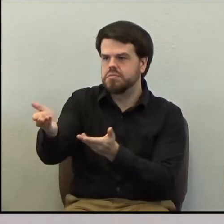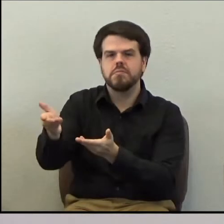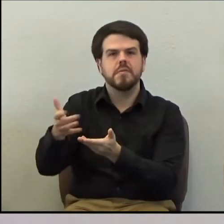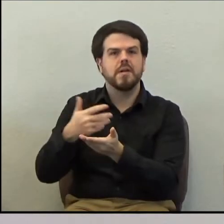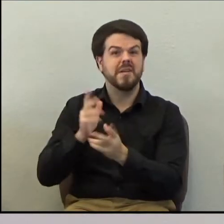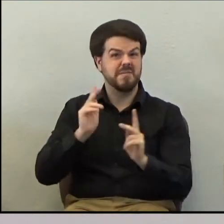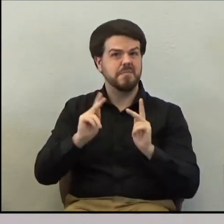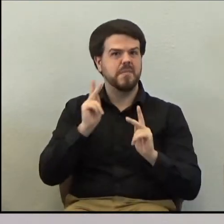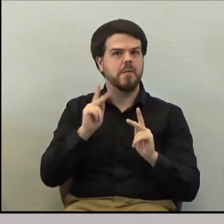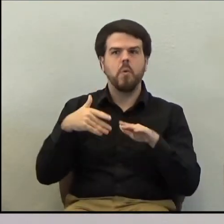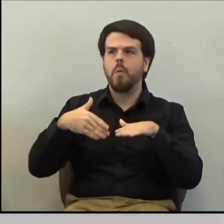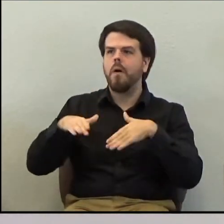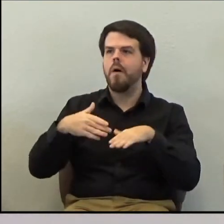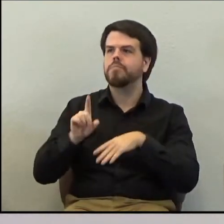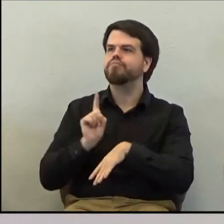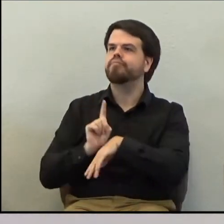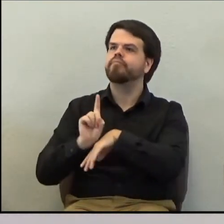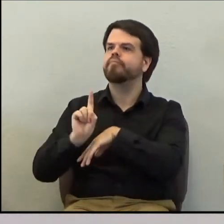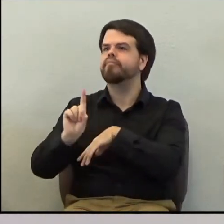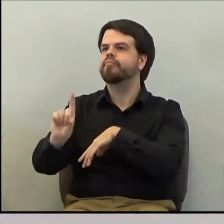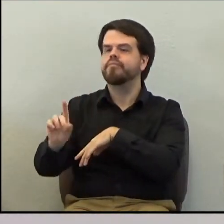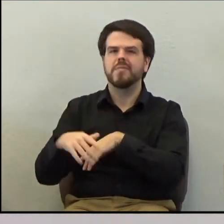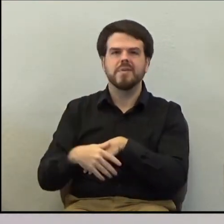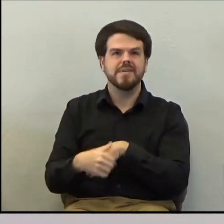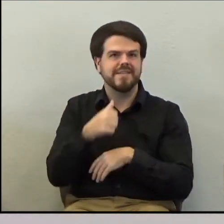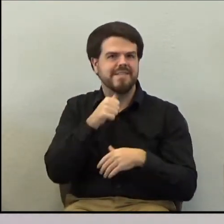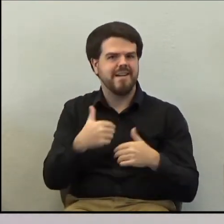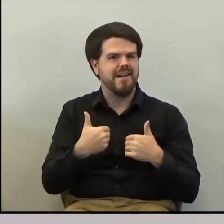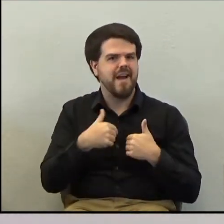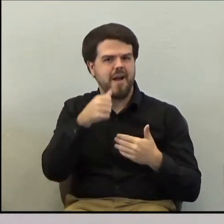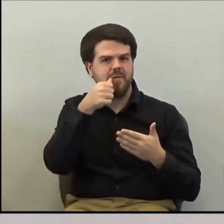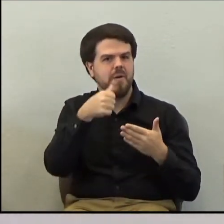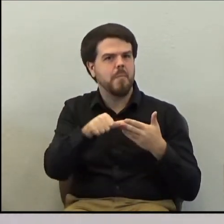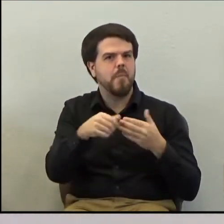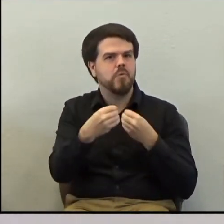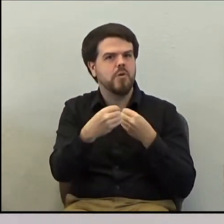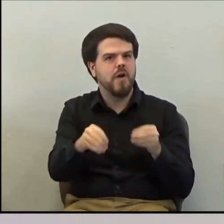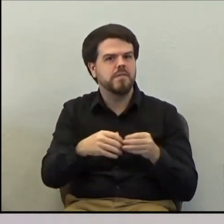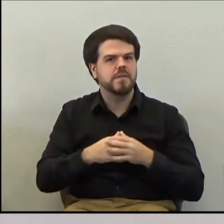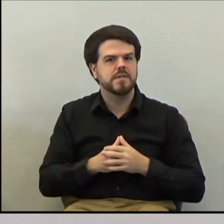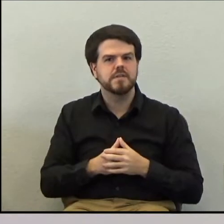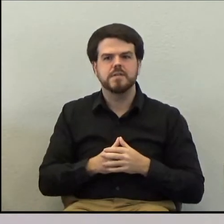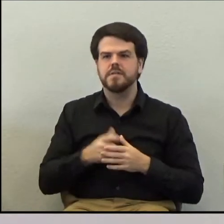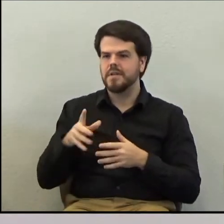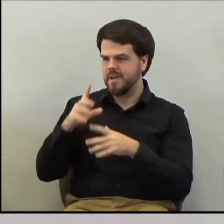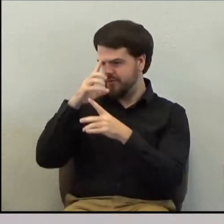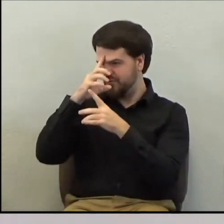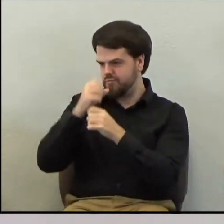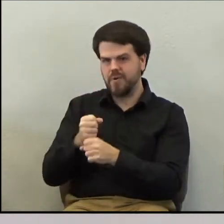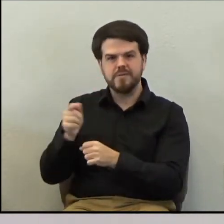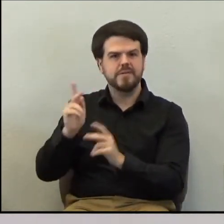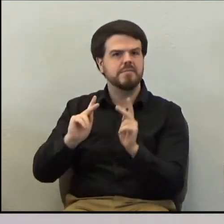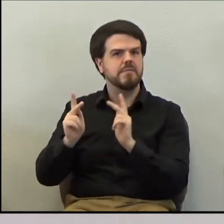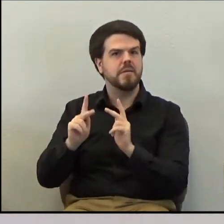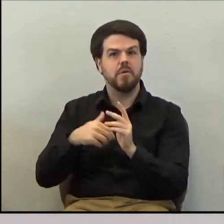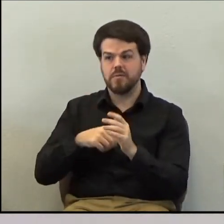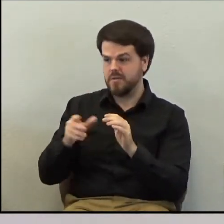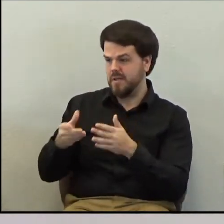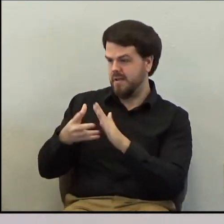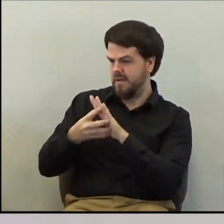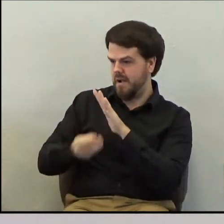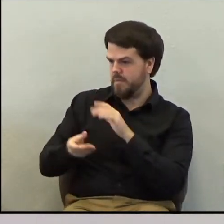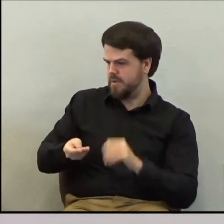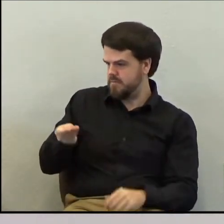you had to send them by foot. You had to have they didn't have a post office. You had to have trusted people that you could give the letter to, the copy that you had